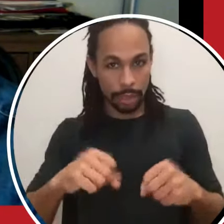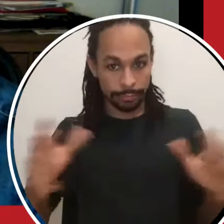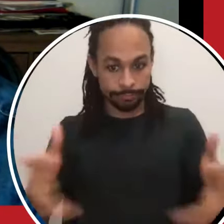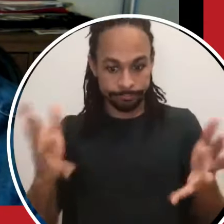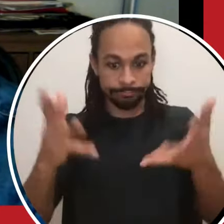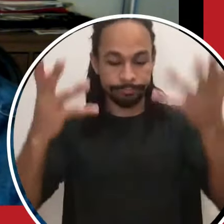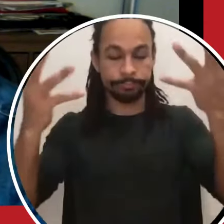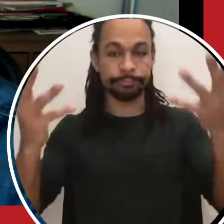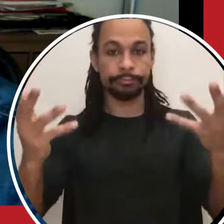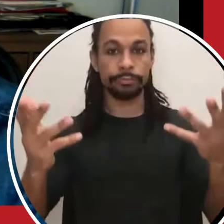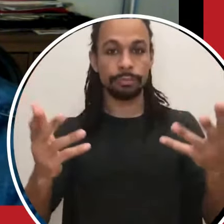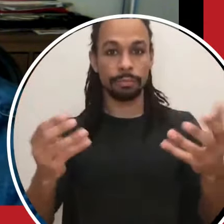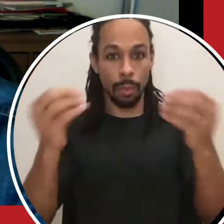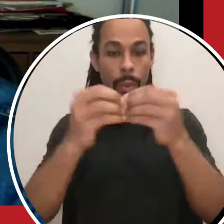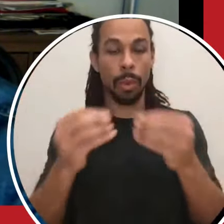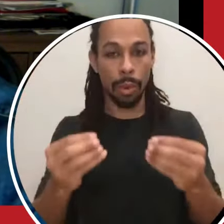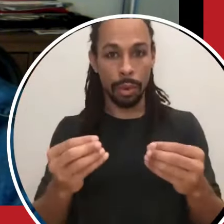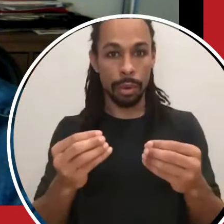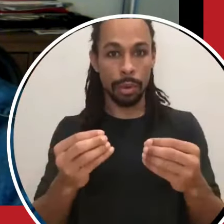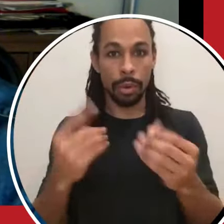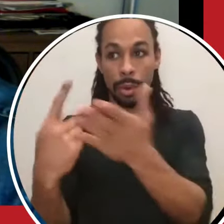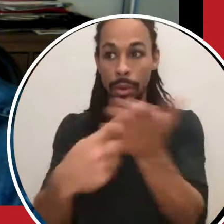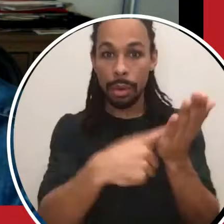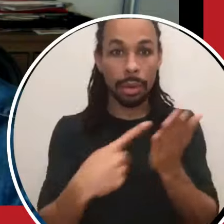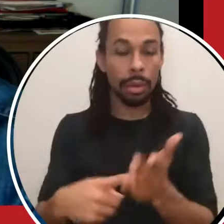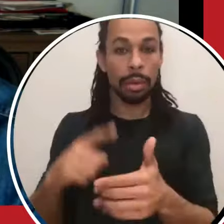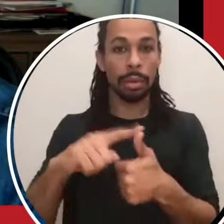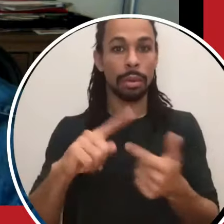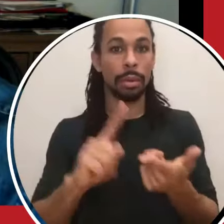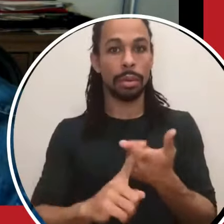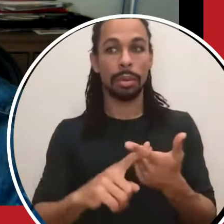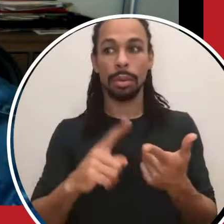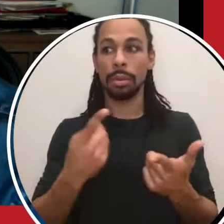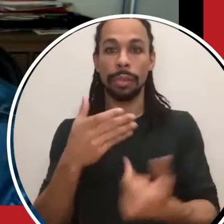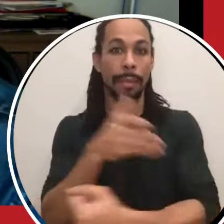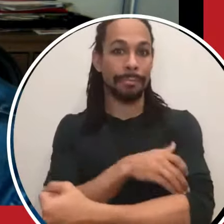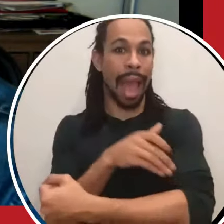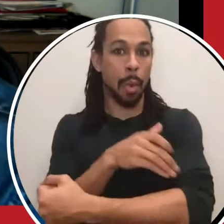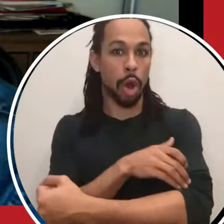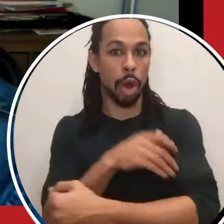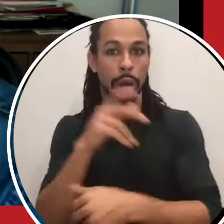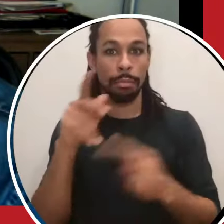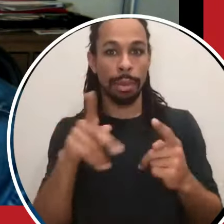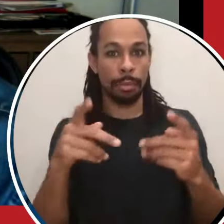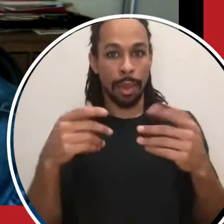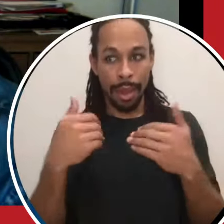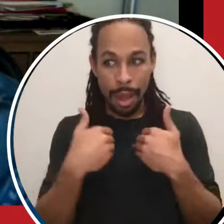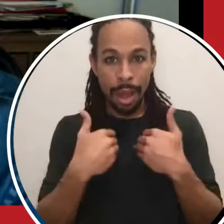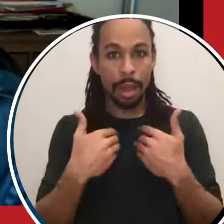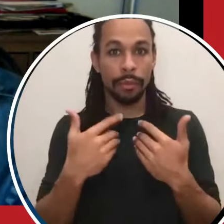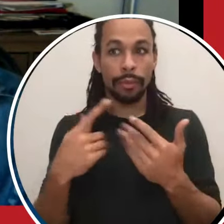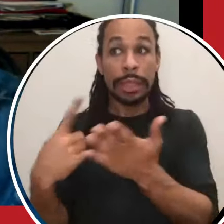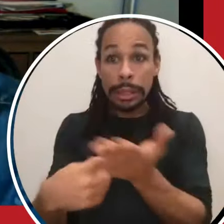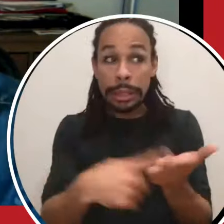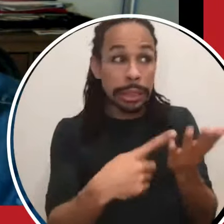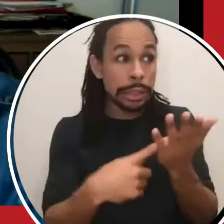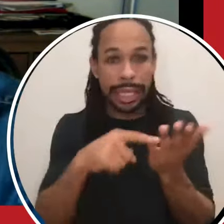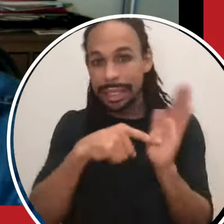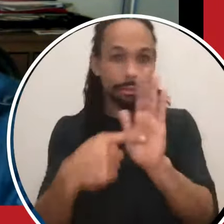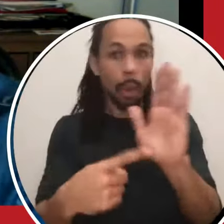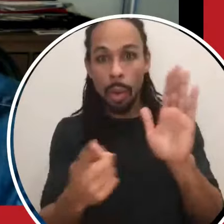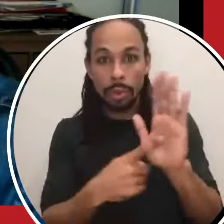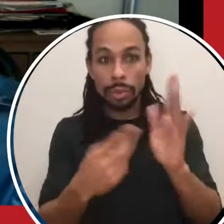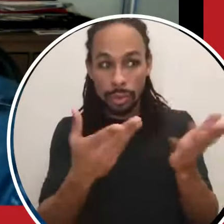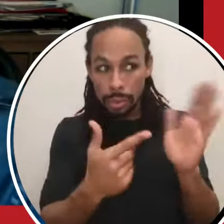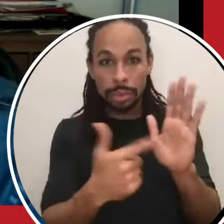talk about what kind of power people can have, and to broaden the horizons, make it beyond just like, okay, every 2 years